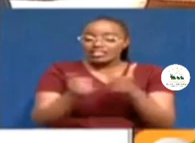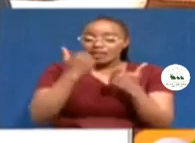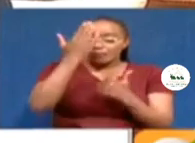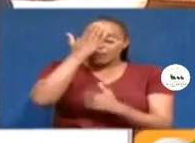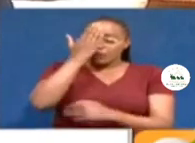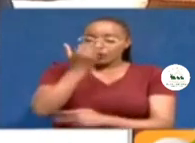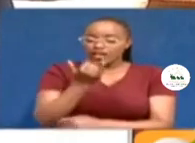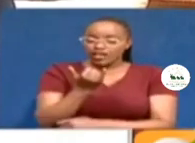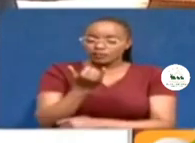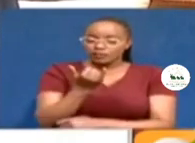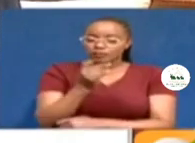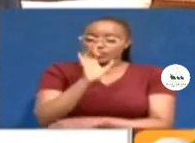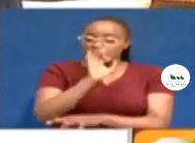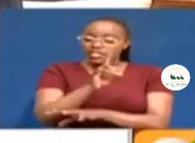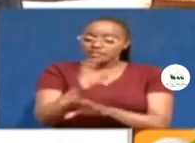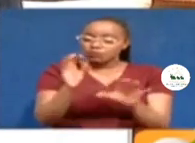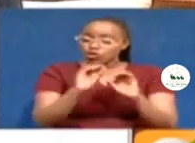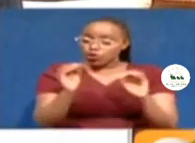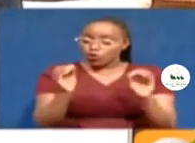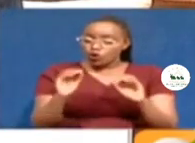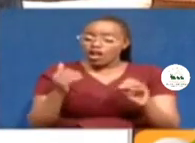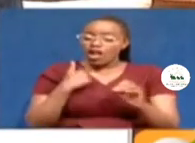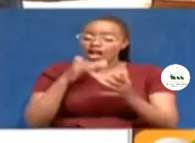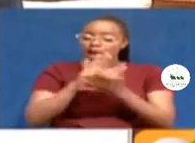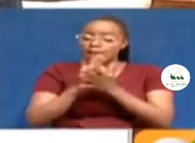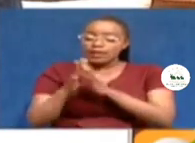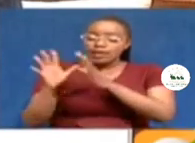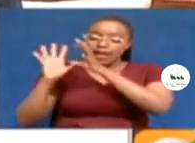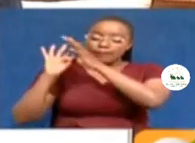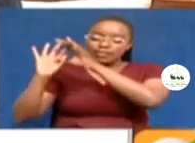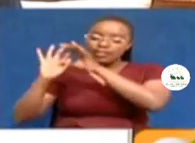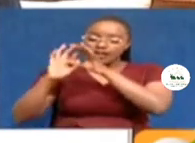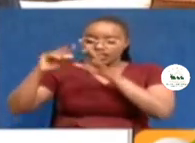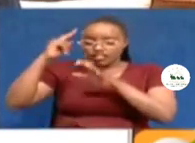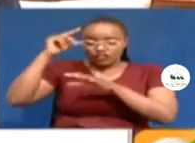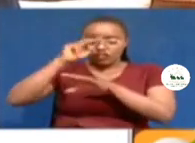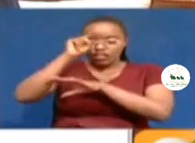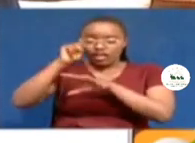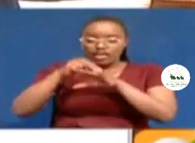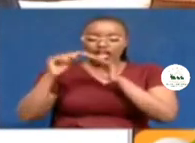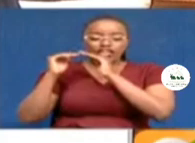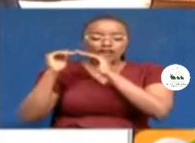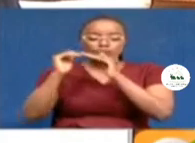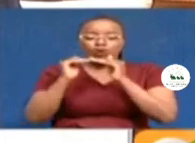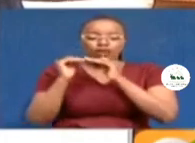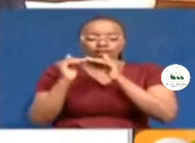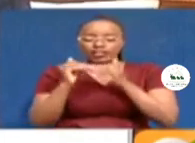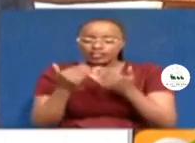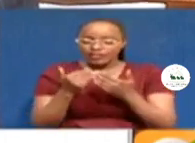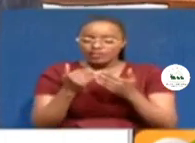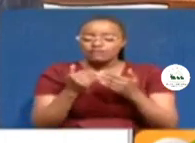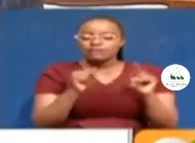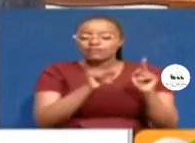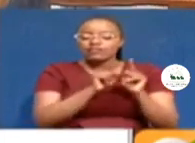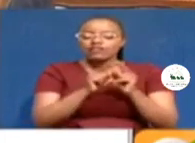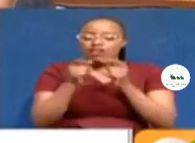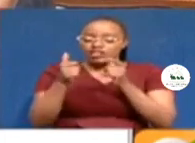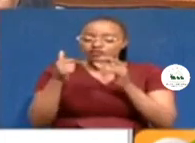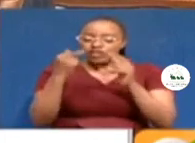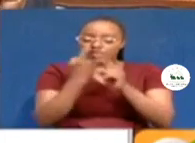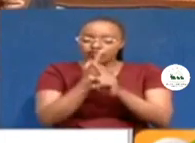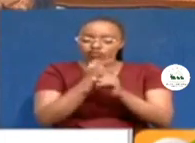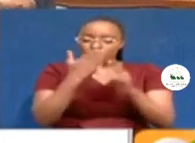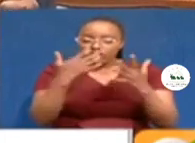because indiscipline has become the culture of this nation. Democracy presupposes a number of things.